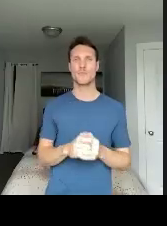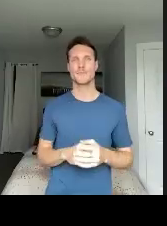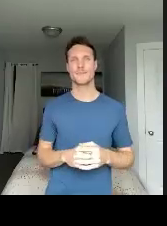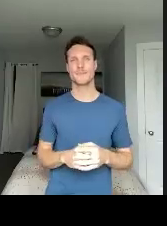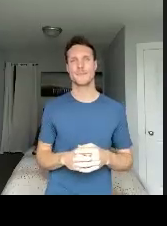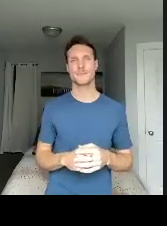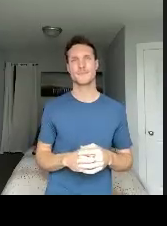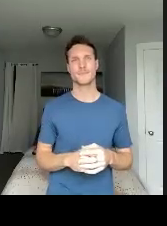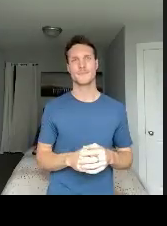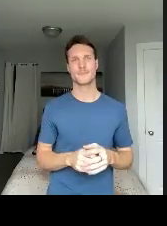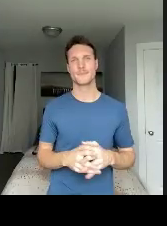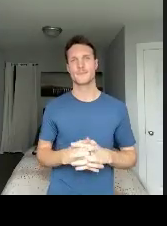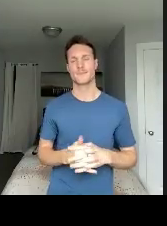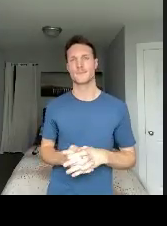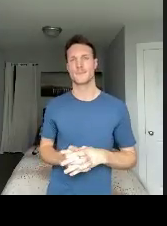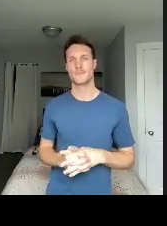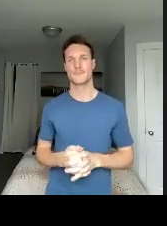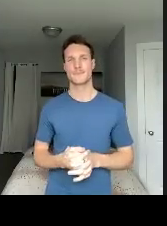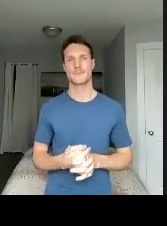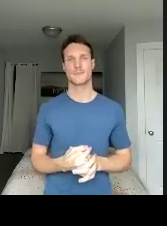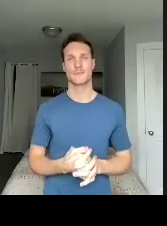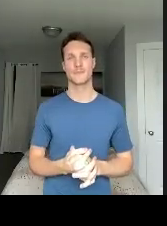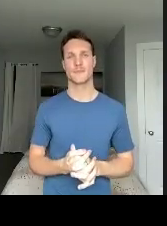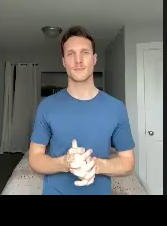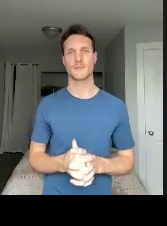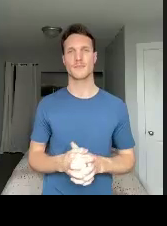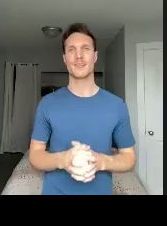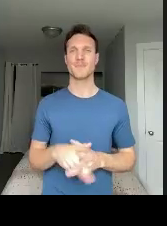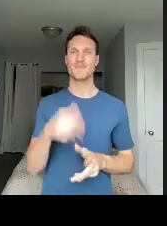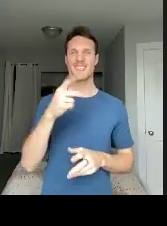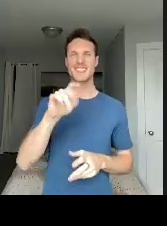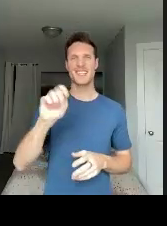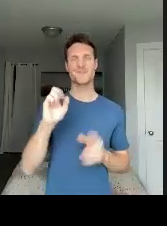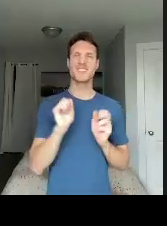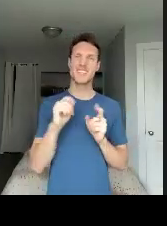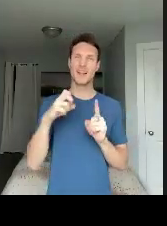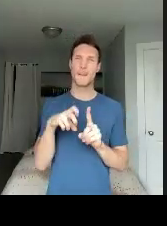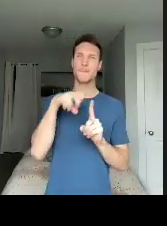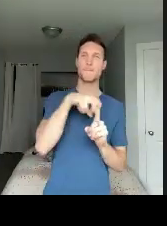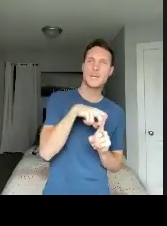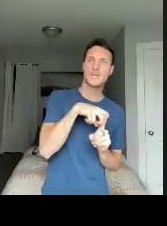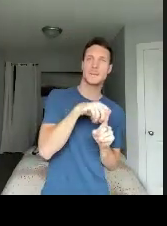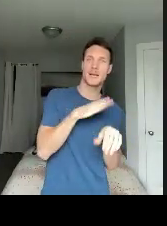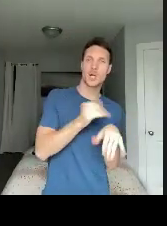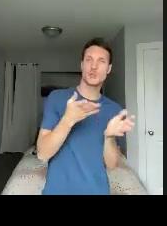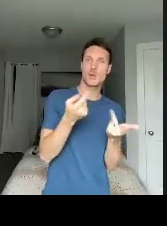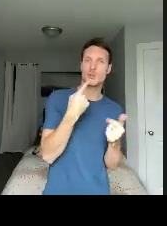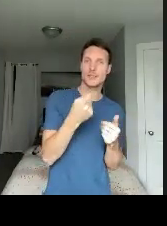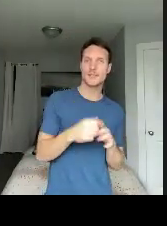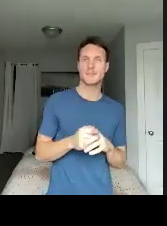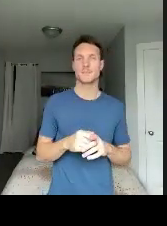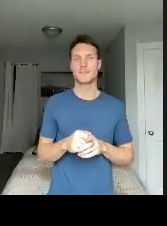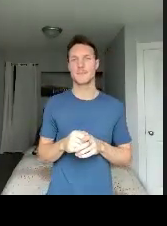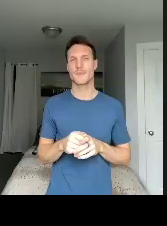Okay. And Seth, to kind of piggyback on what you were saying, I have a question. What is the meeting